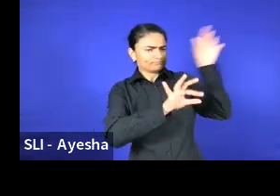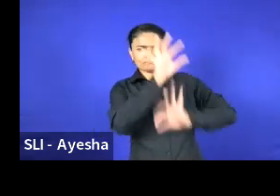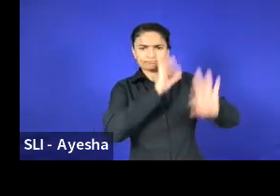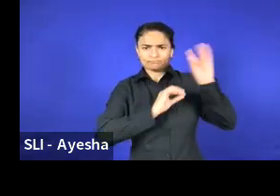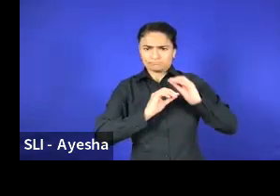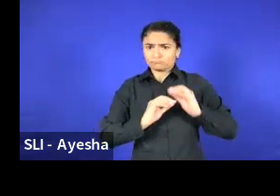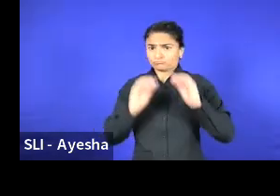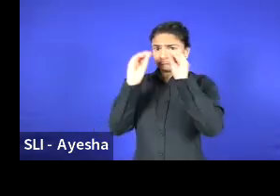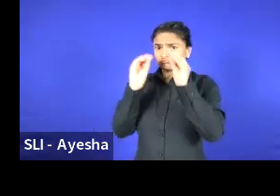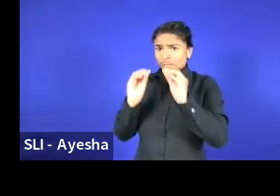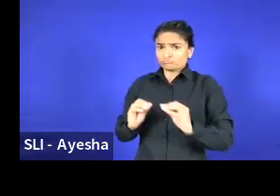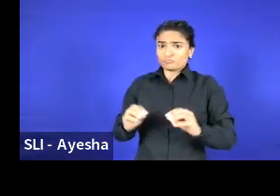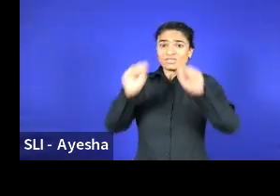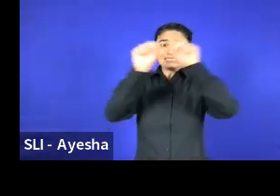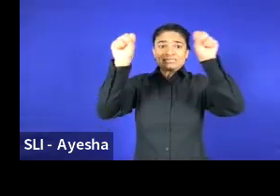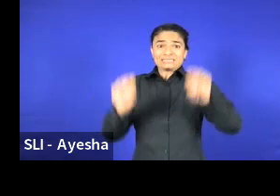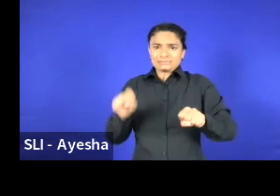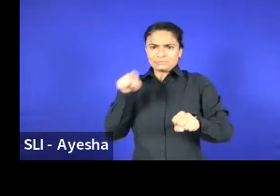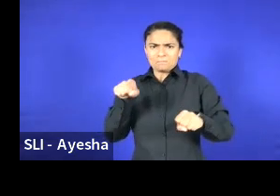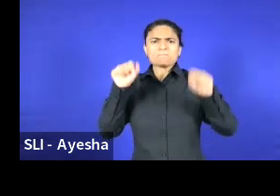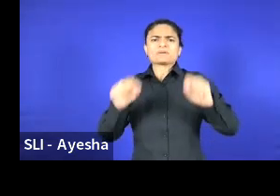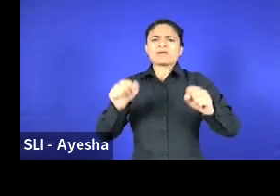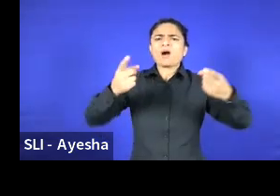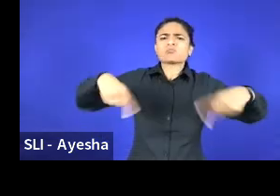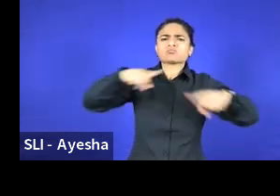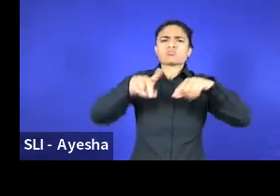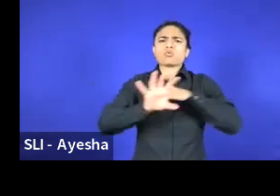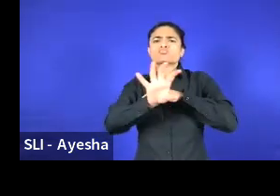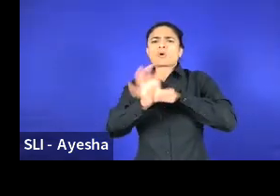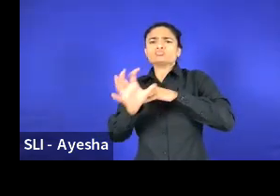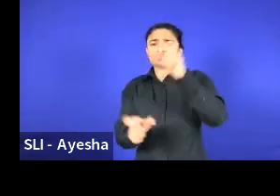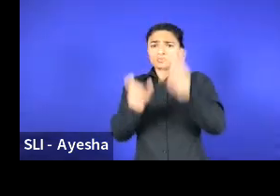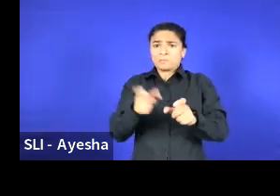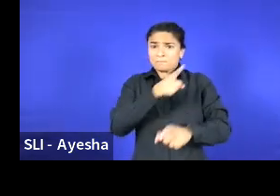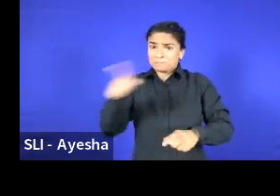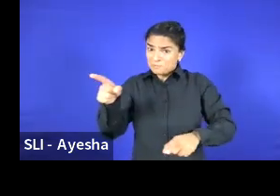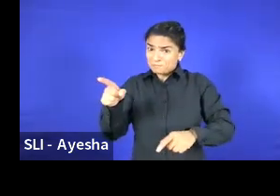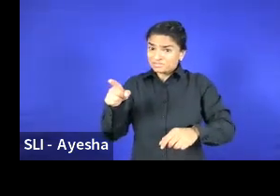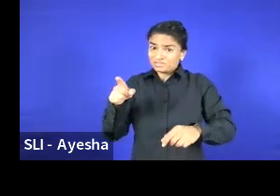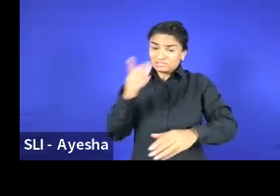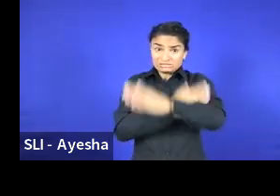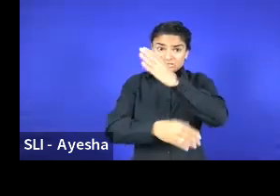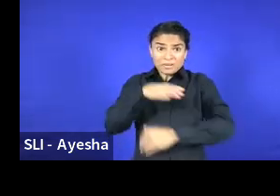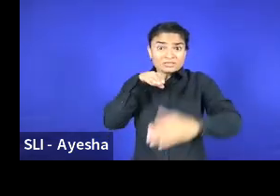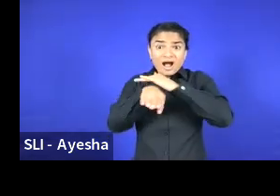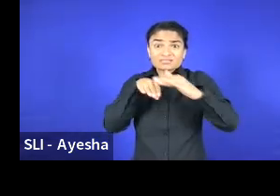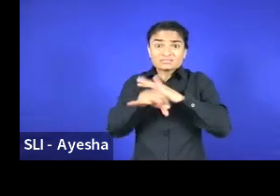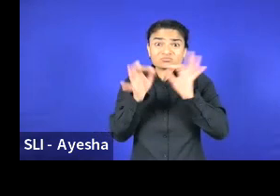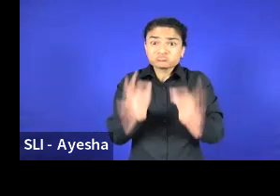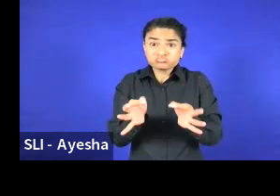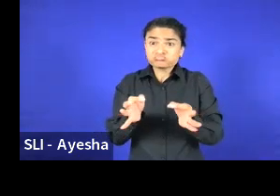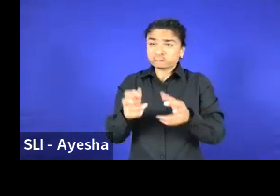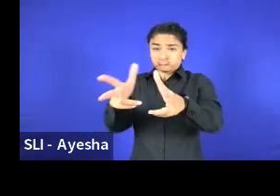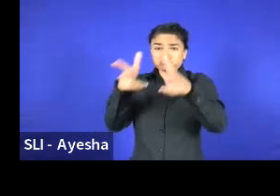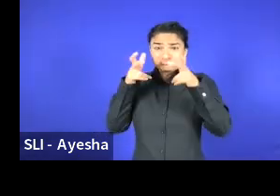it provides the information we need, not just impairment-related information, but also it's age-appropriate. And